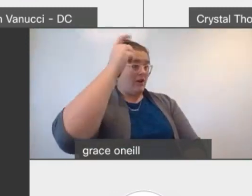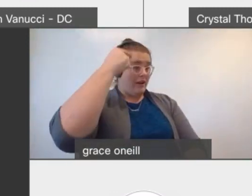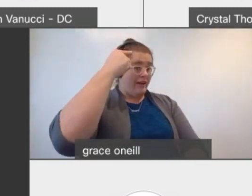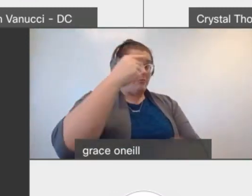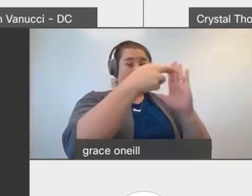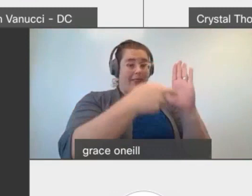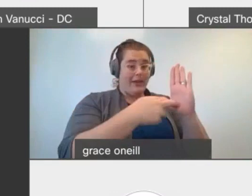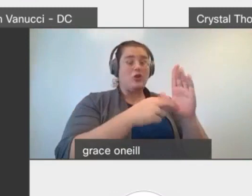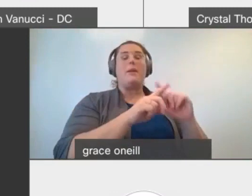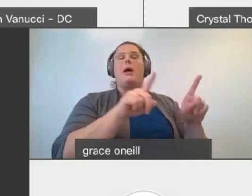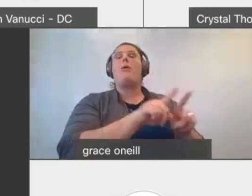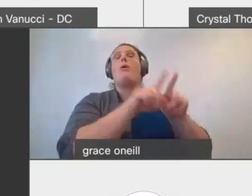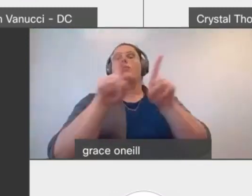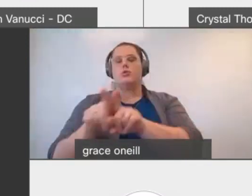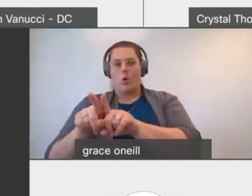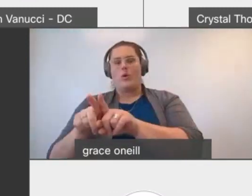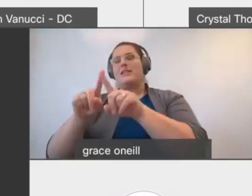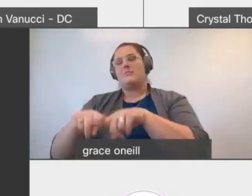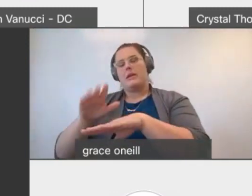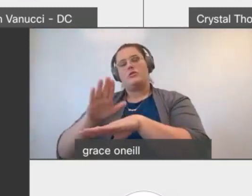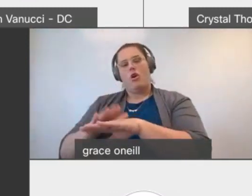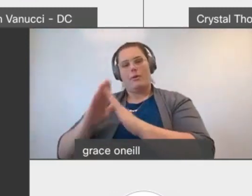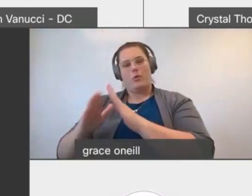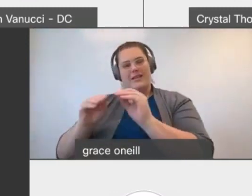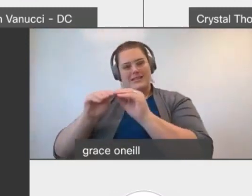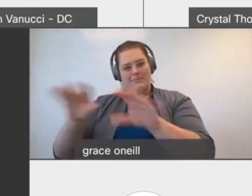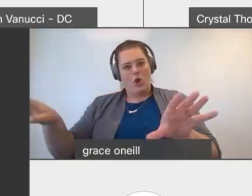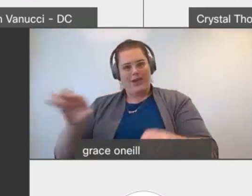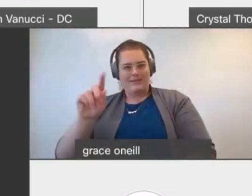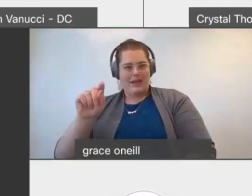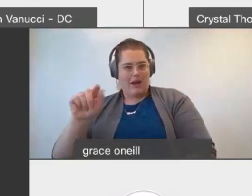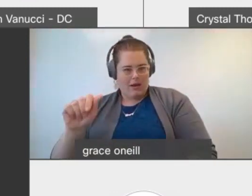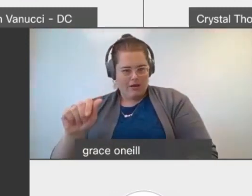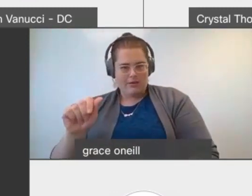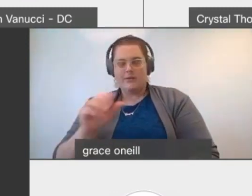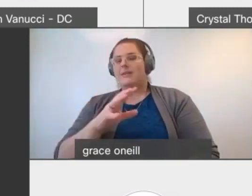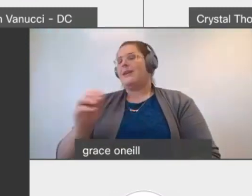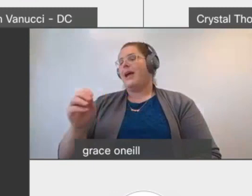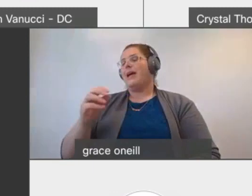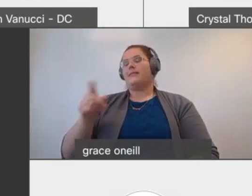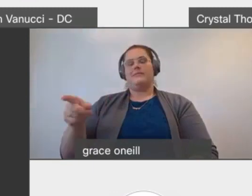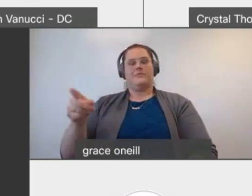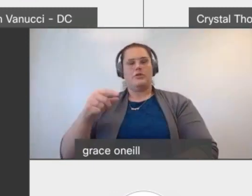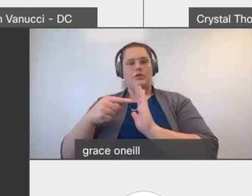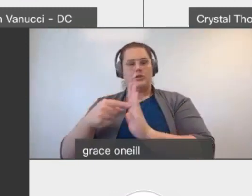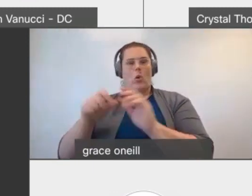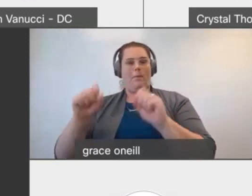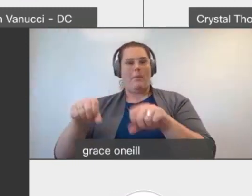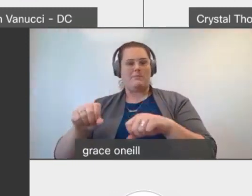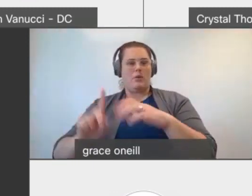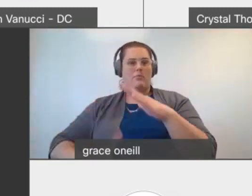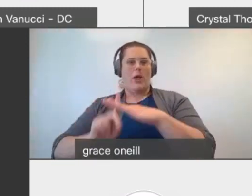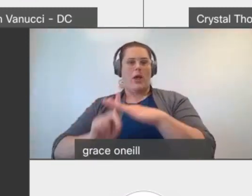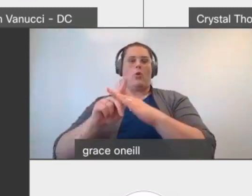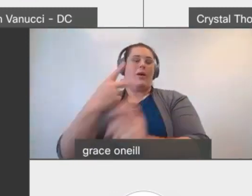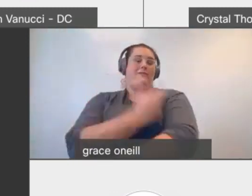community, the spread in the community and data to show potentially breakthrough infections in those that are fully vaccinated